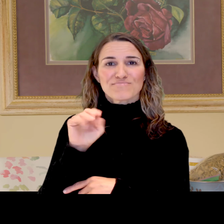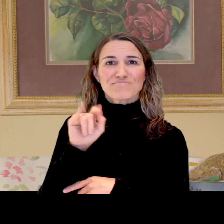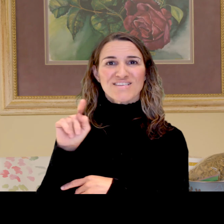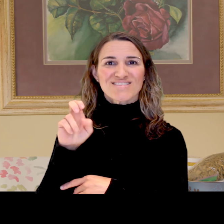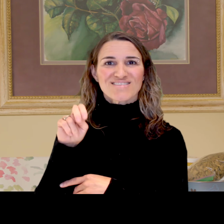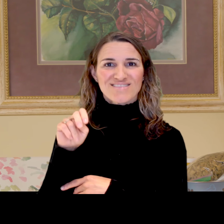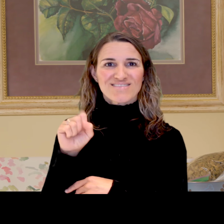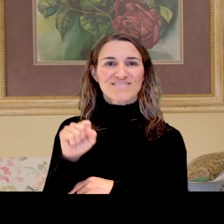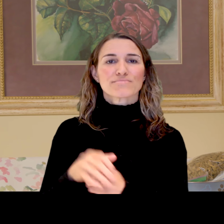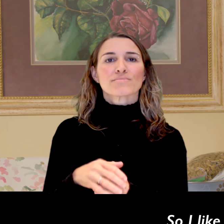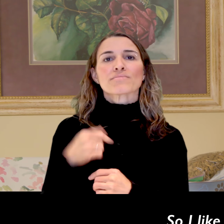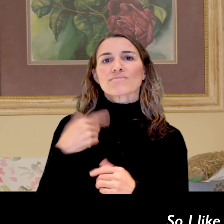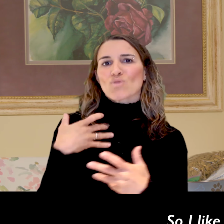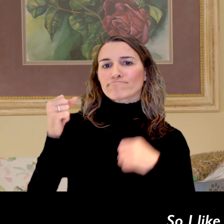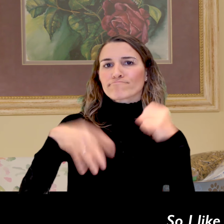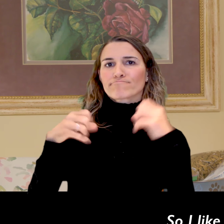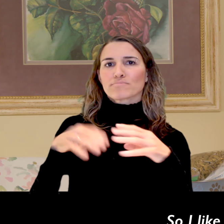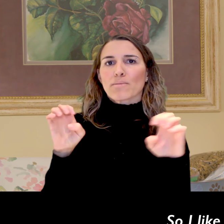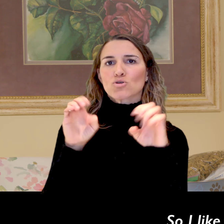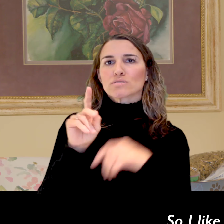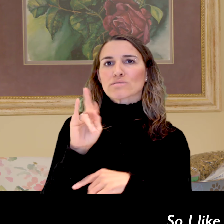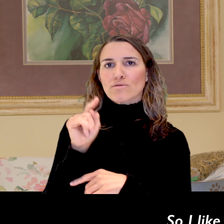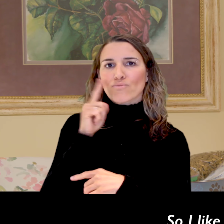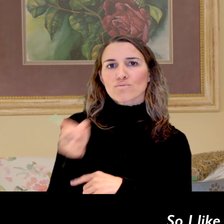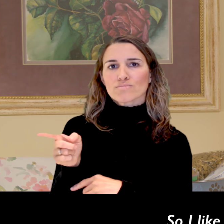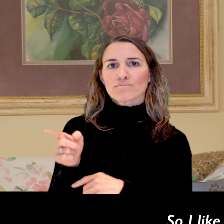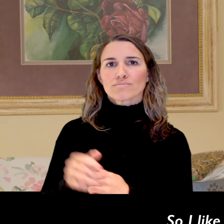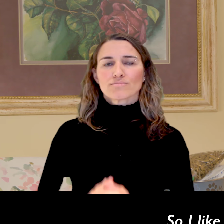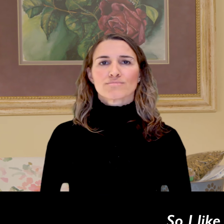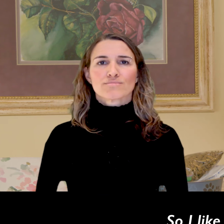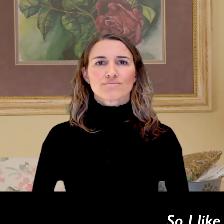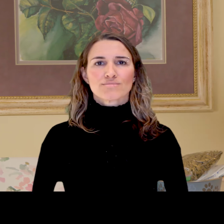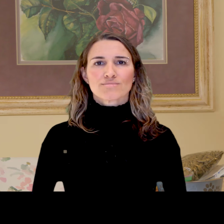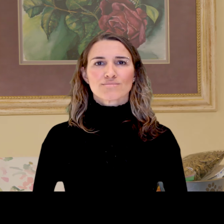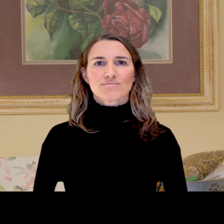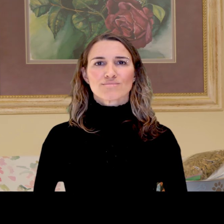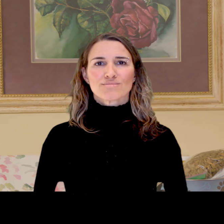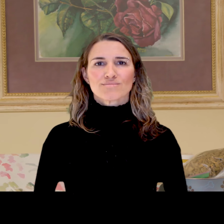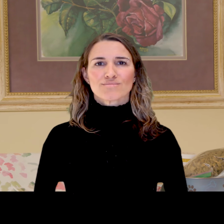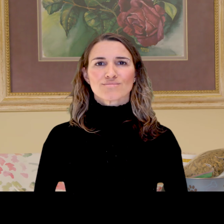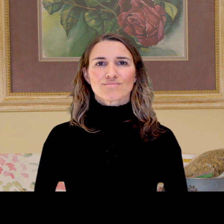cat, Mittens, so I like to pack an emergency kit for her.